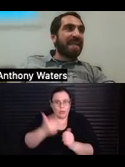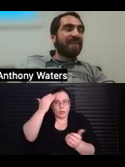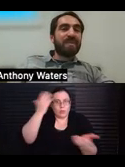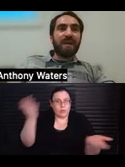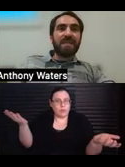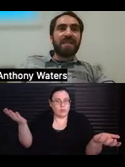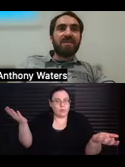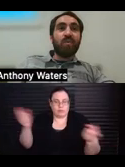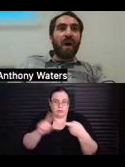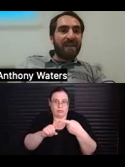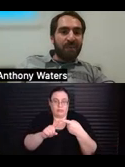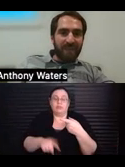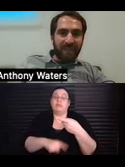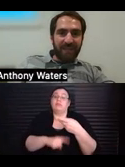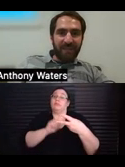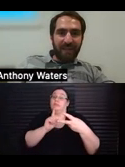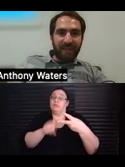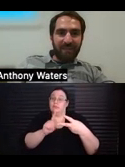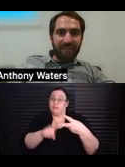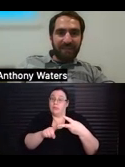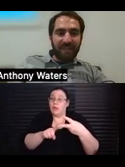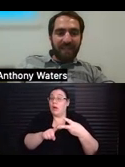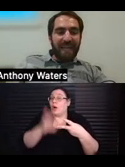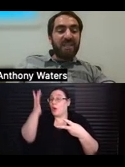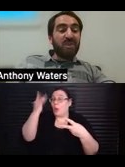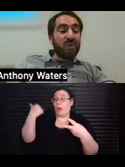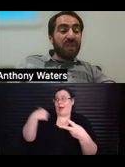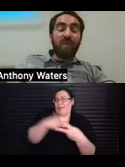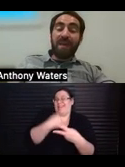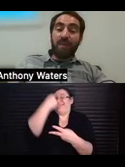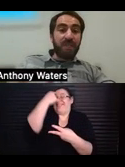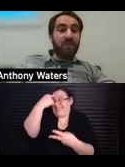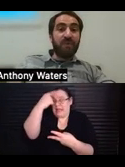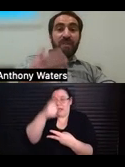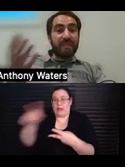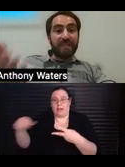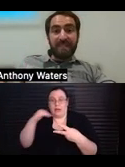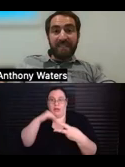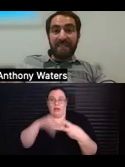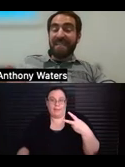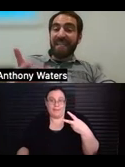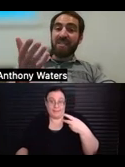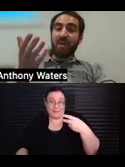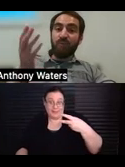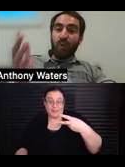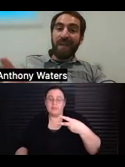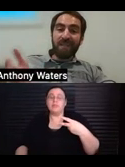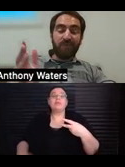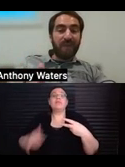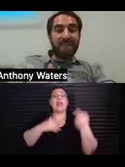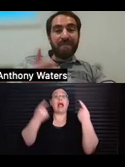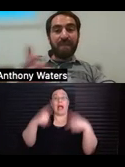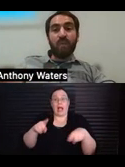And my second response is, why do we think they're lying? And usually what I want to do in those instances is